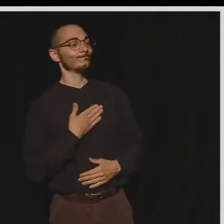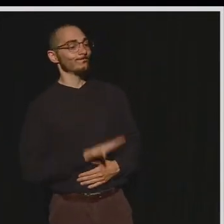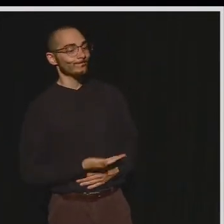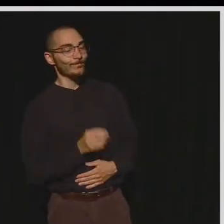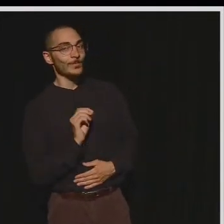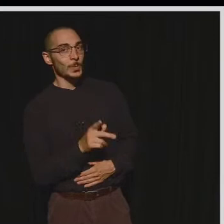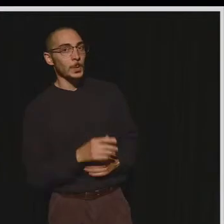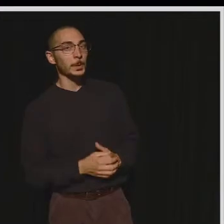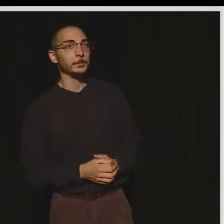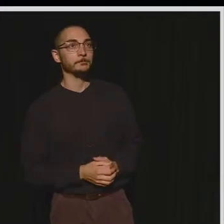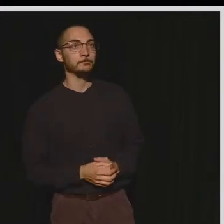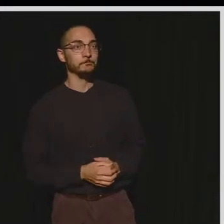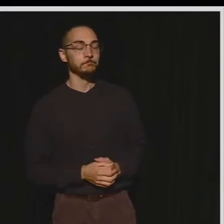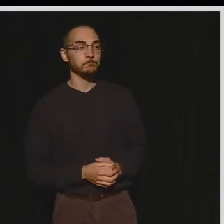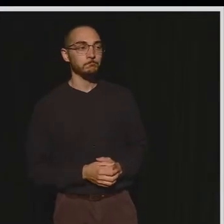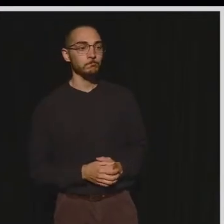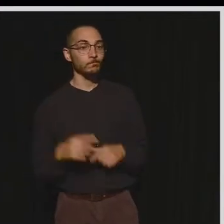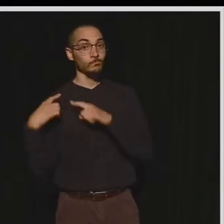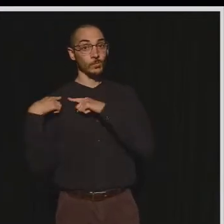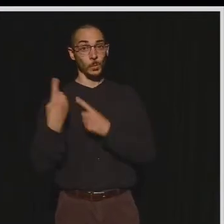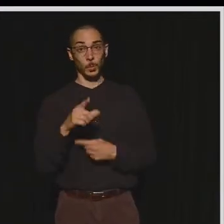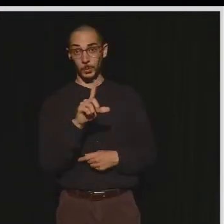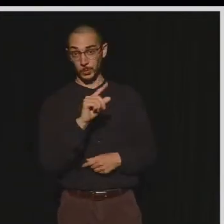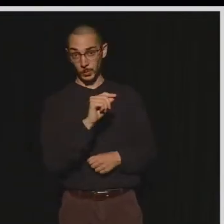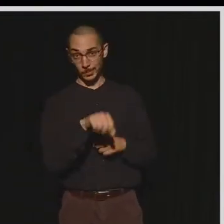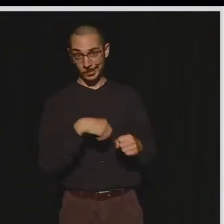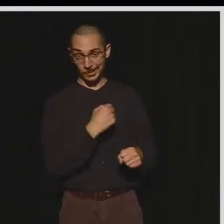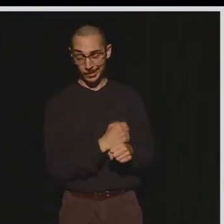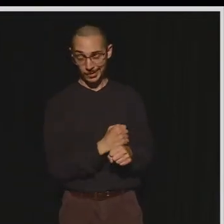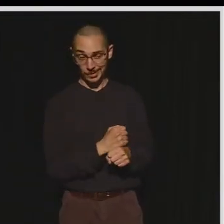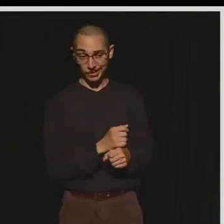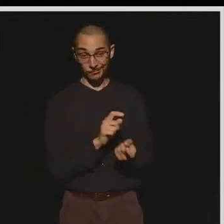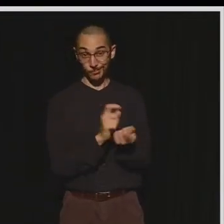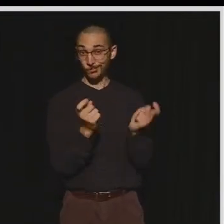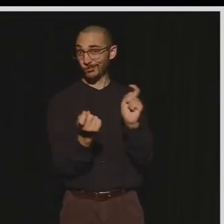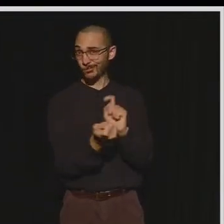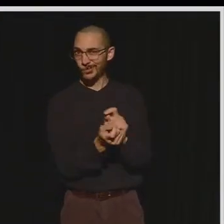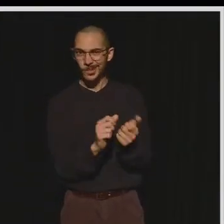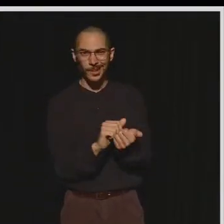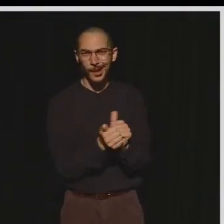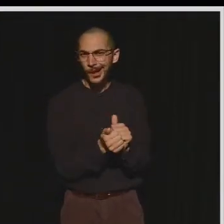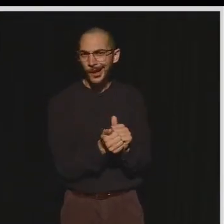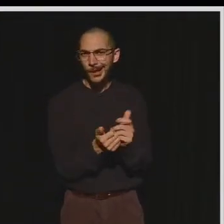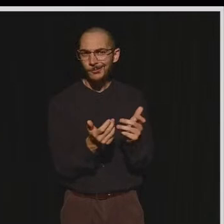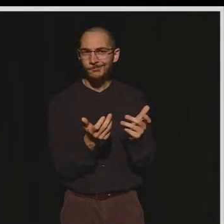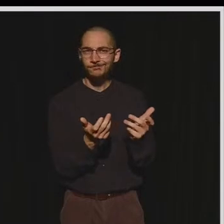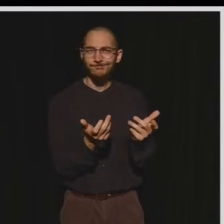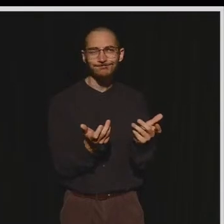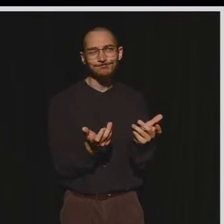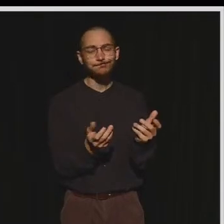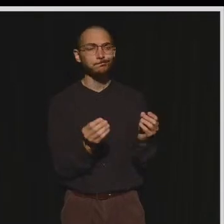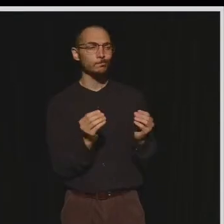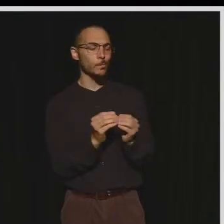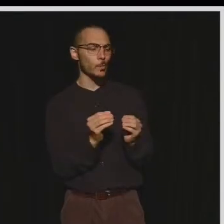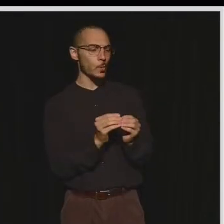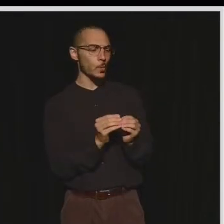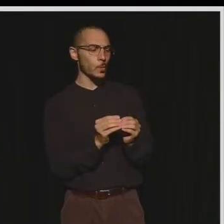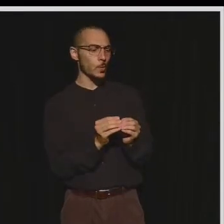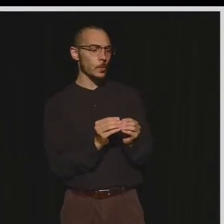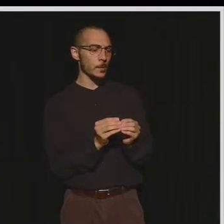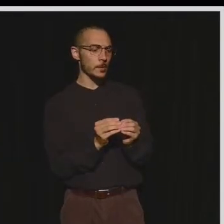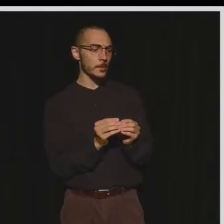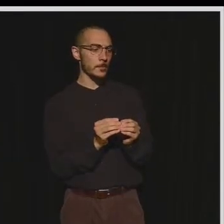more. And I think it really, for me, I observed it in the young people that were coming up, where they just